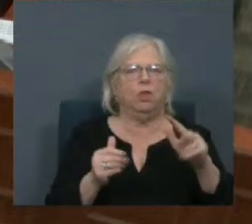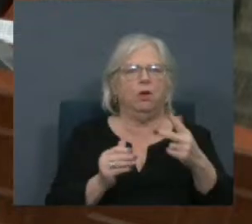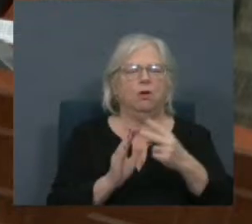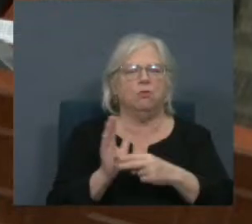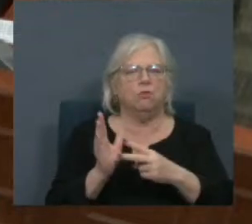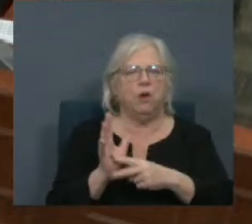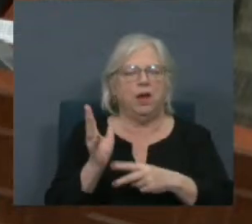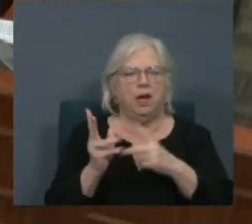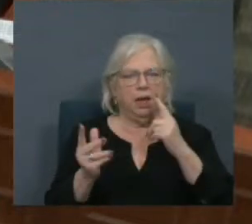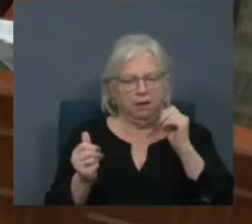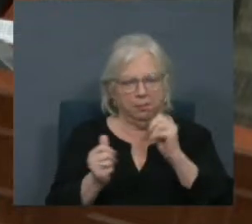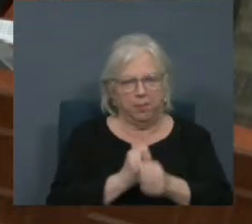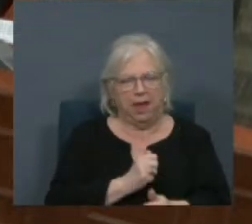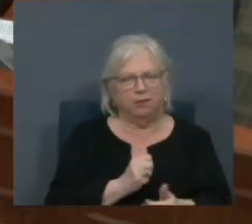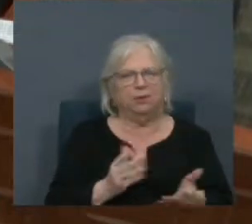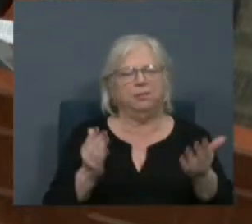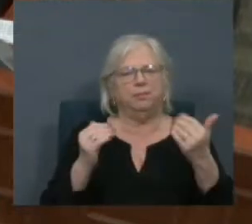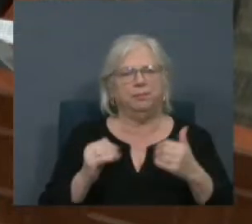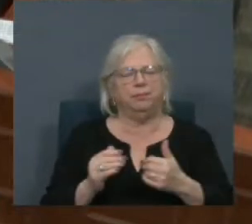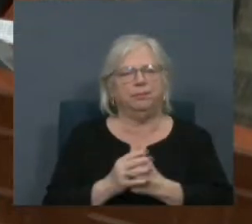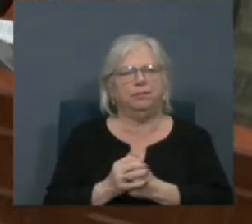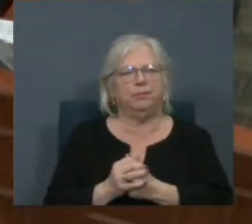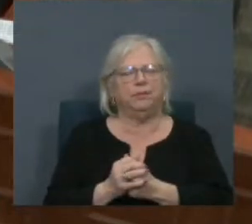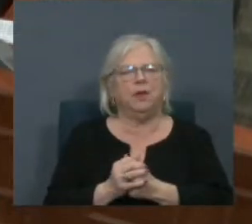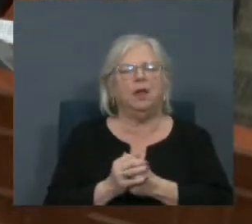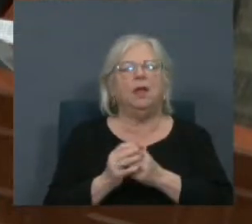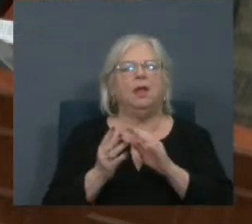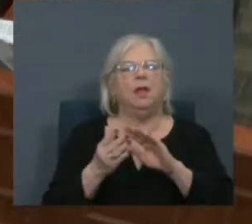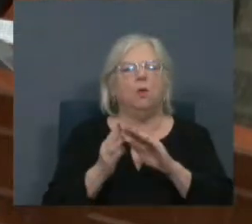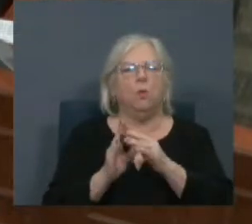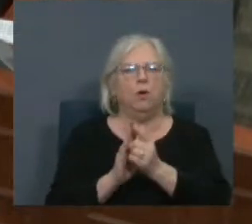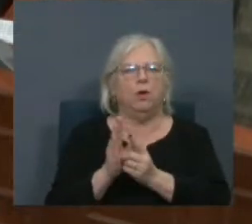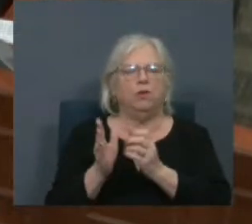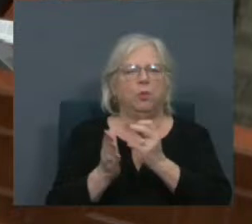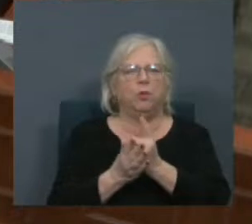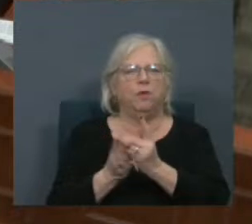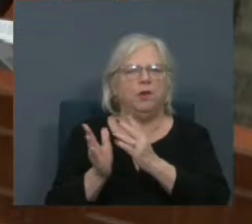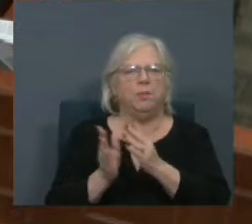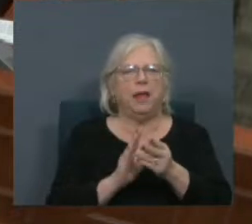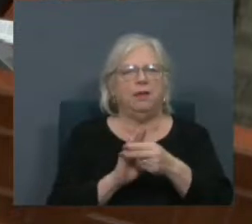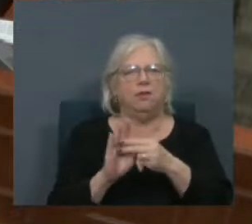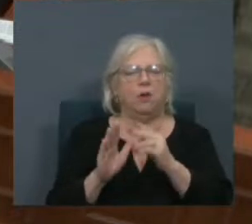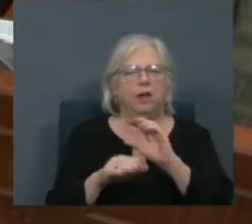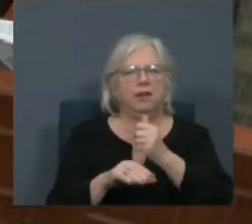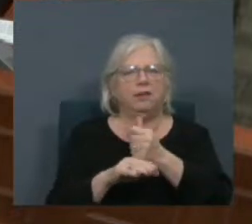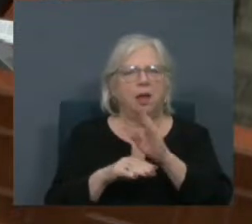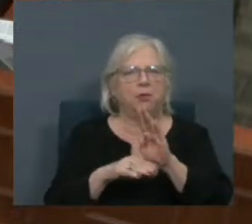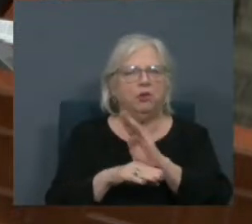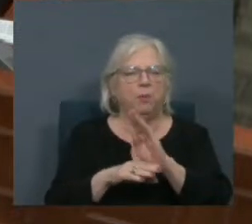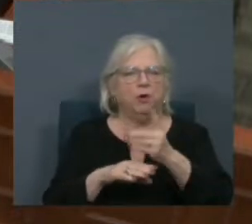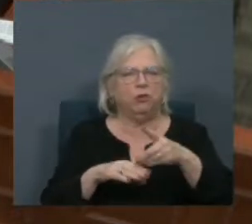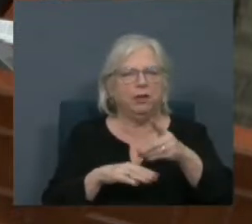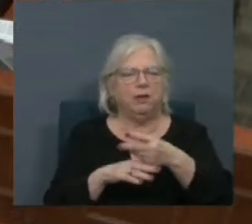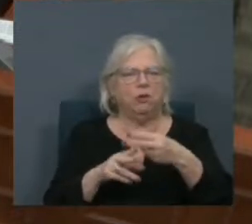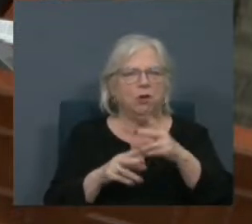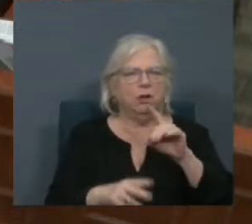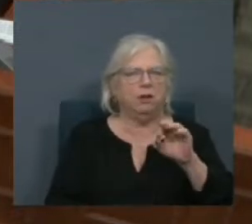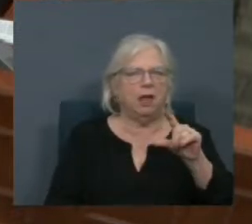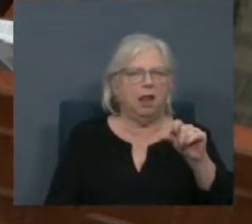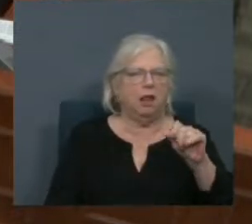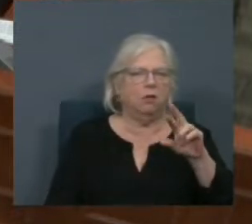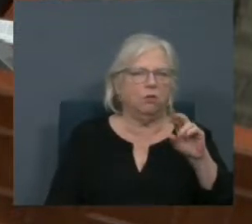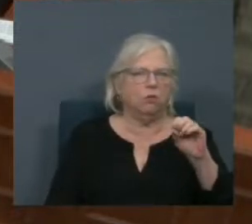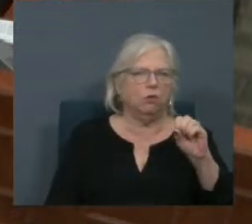aye. Aye. All those opposed say nay. Ayes have it, third reading. An ordinance approving a plan zoning development to establish a planned commercial district titled De La